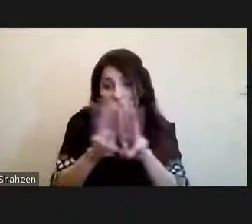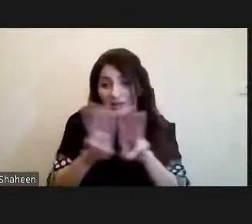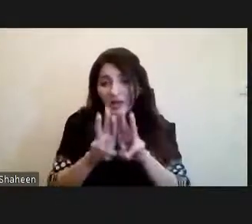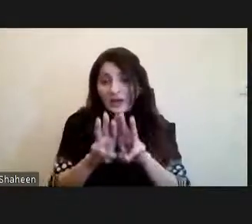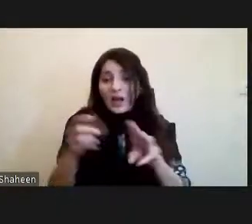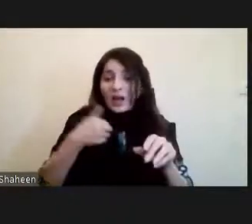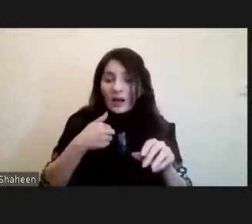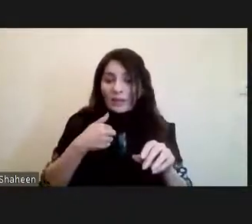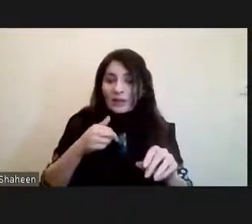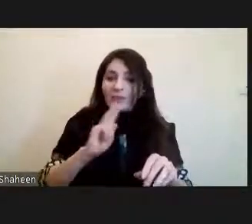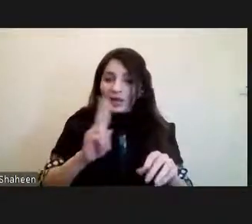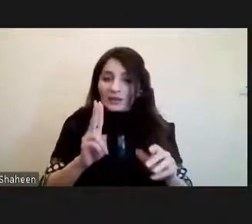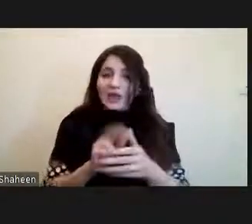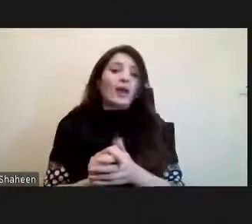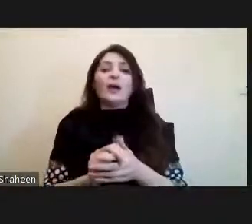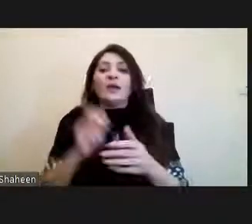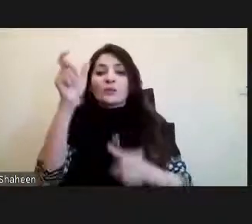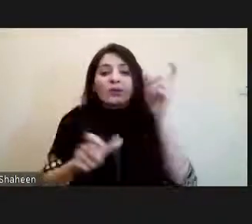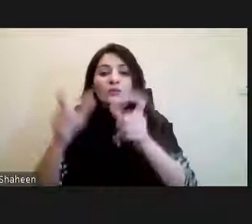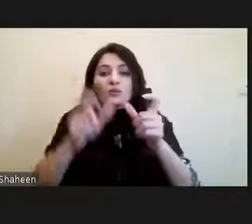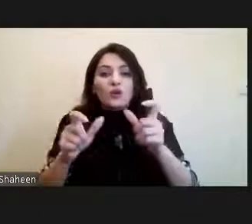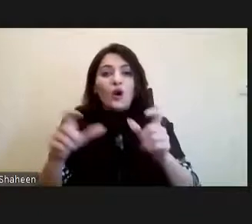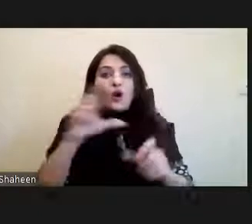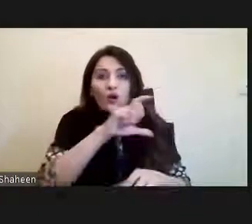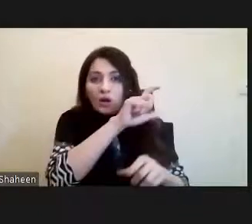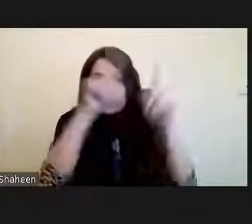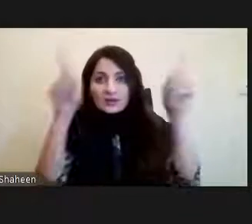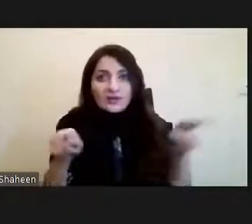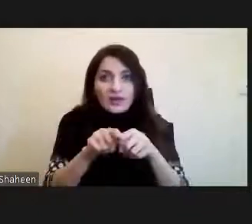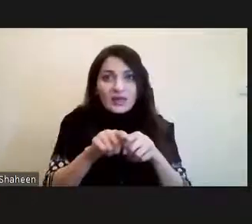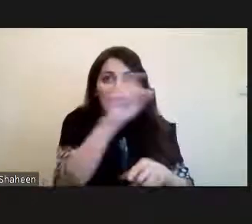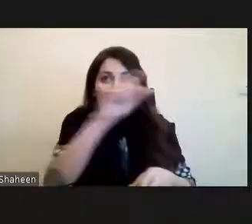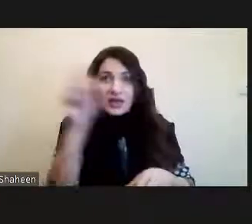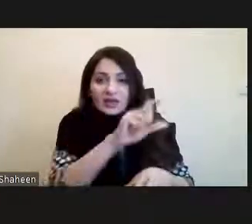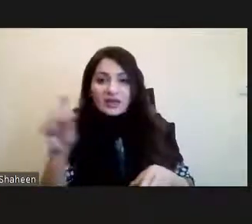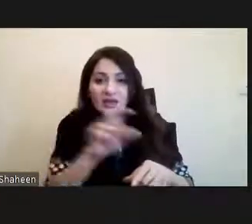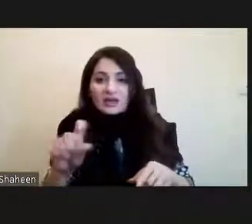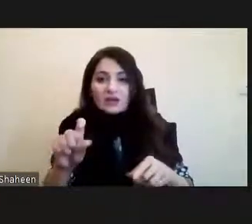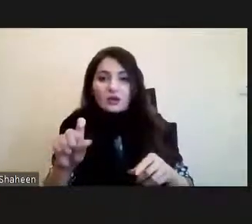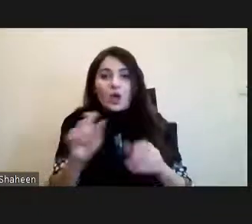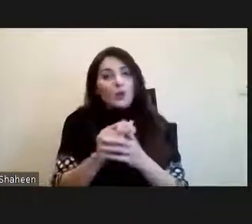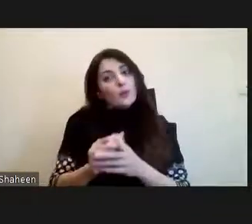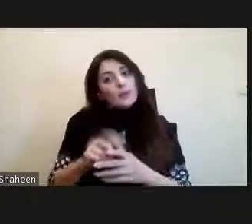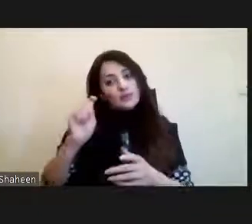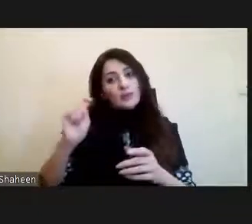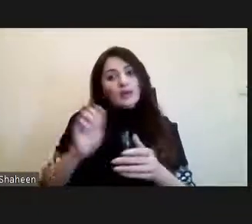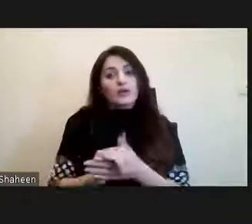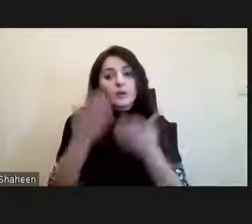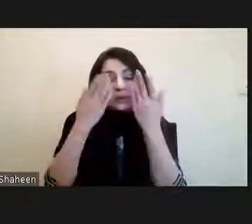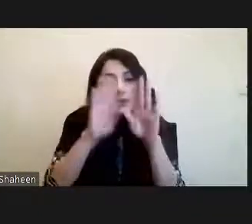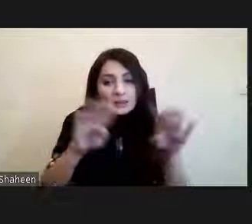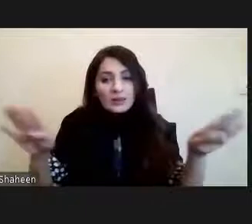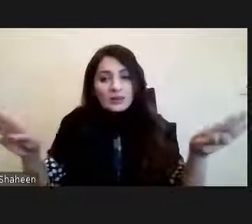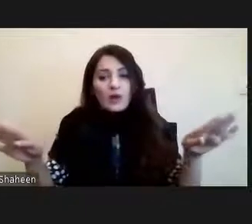assistive technology that enable people who are blind and low vision to understand and use mobile apps and web pages. We simplified and reorganized